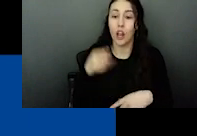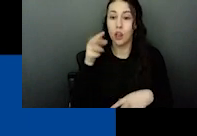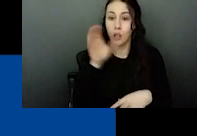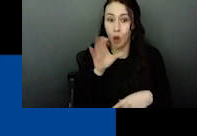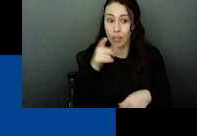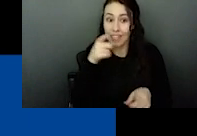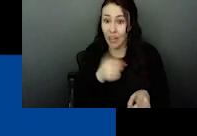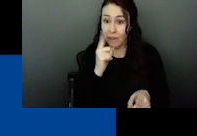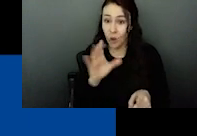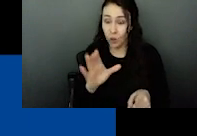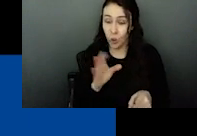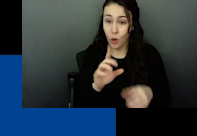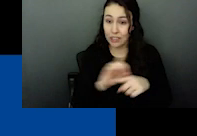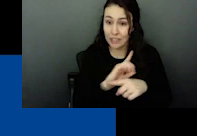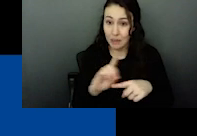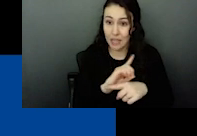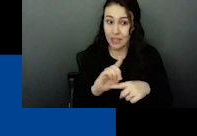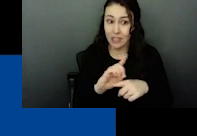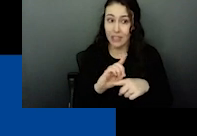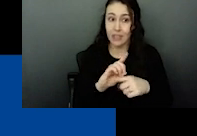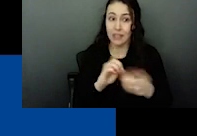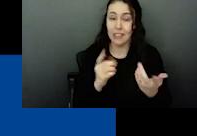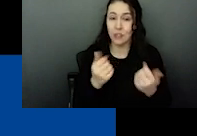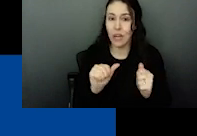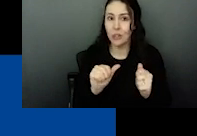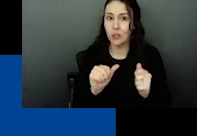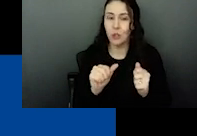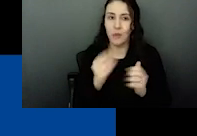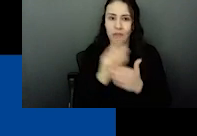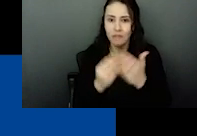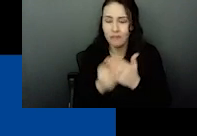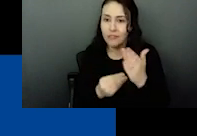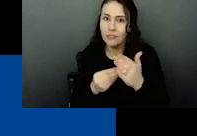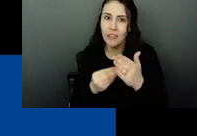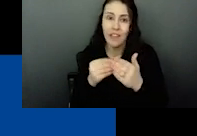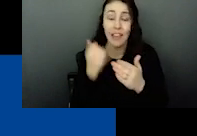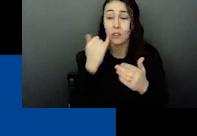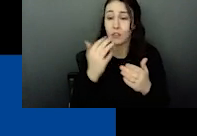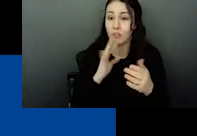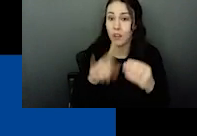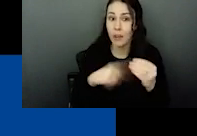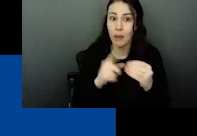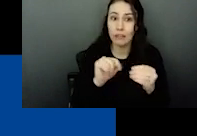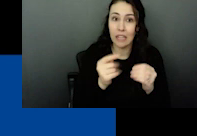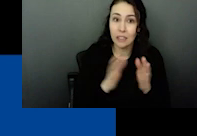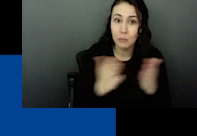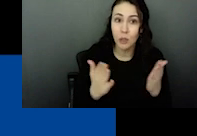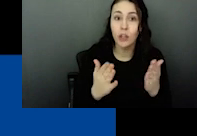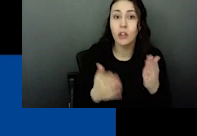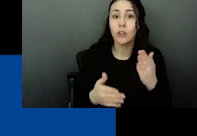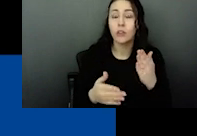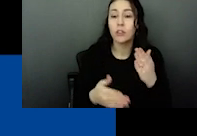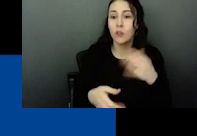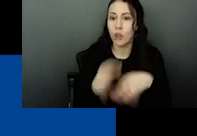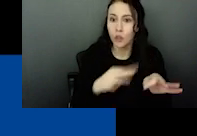fill gaps in our system where there isn't anything, whether we're talking about textbook alternatives or whether we're talking about instructional support materials, including